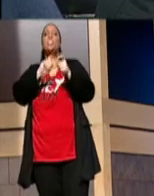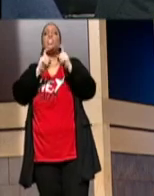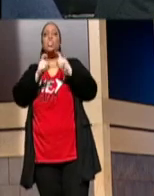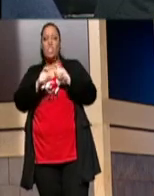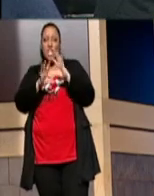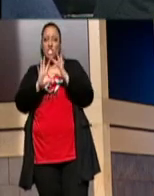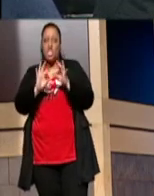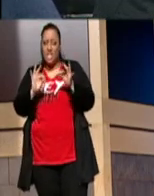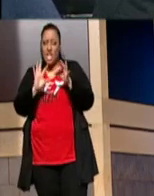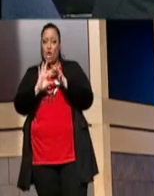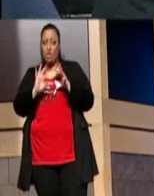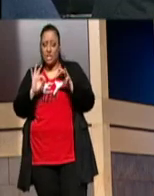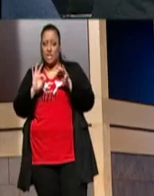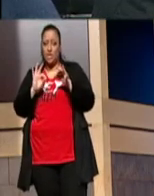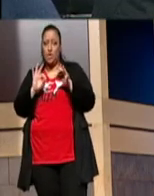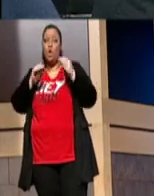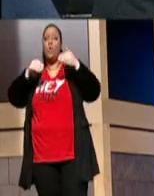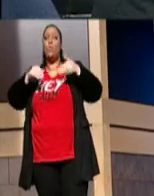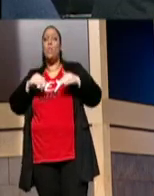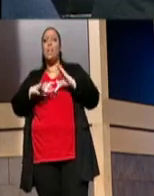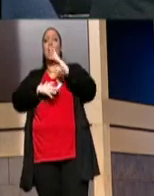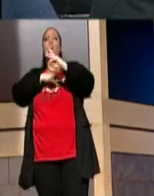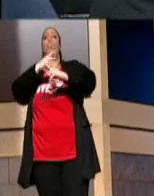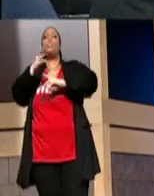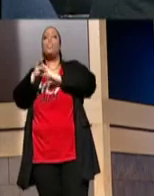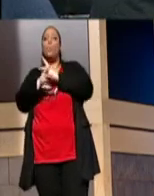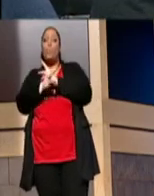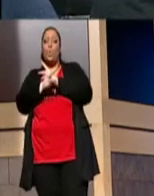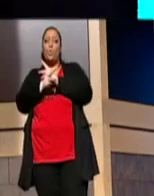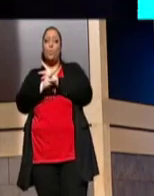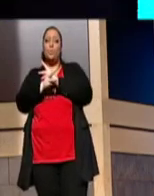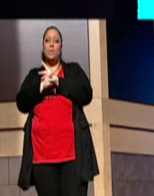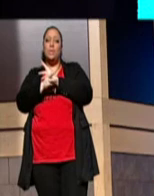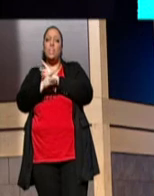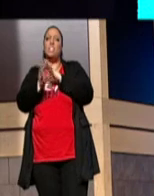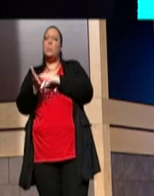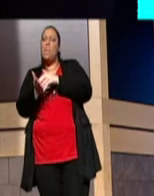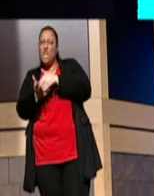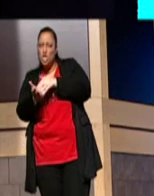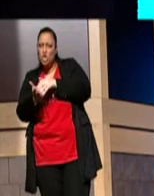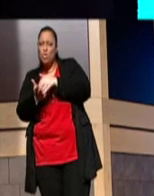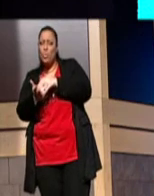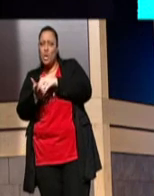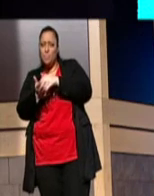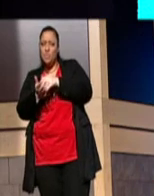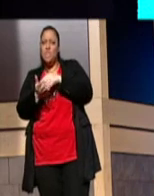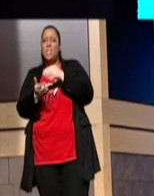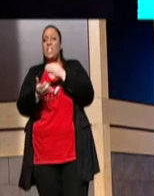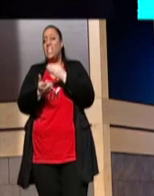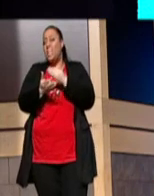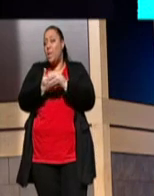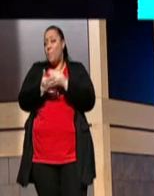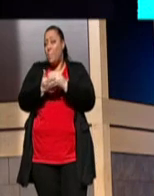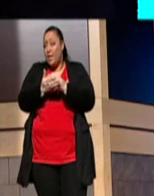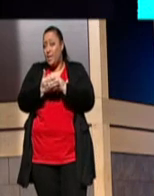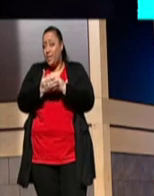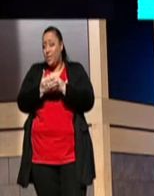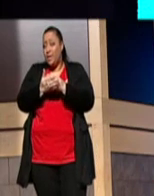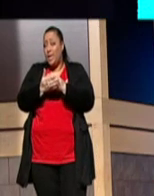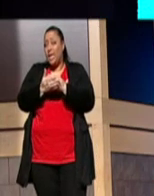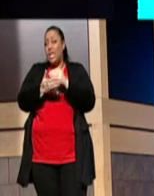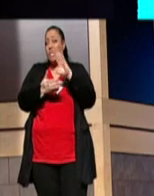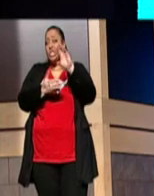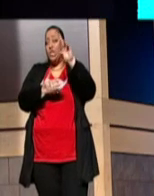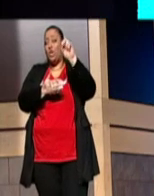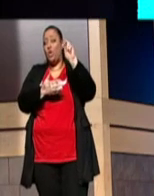money. We've allowed the world to make us squeamish because they say money is carnal. People of